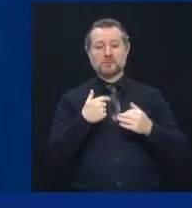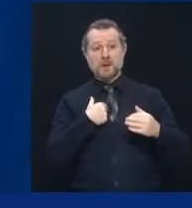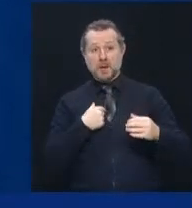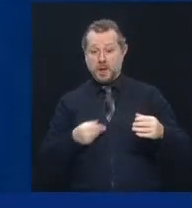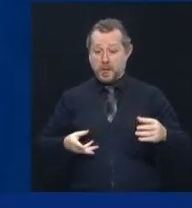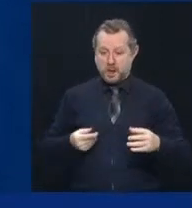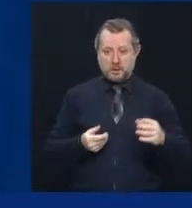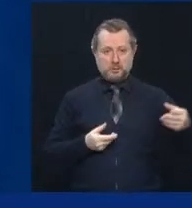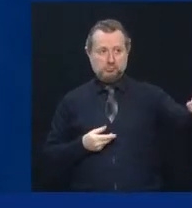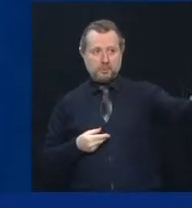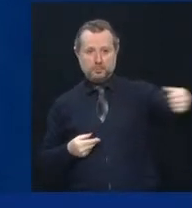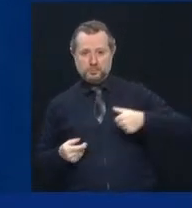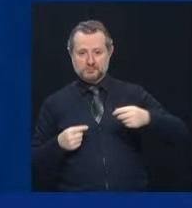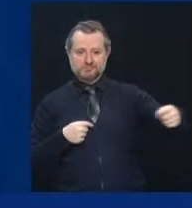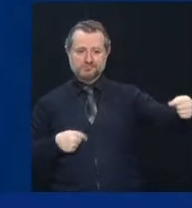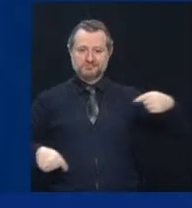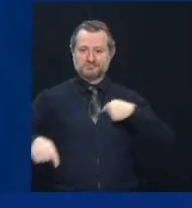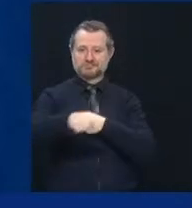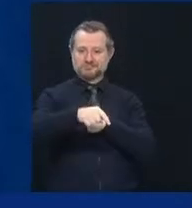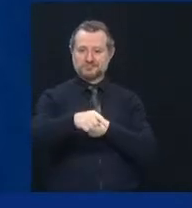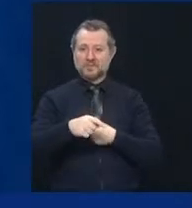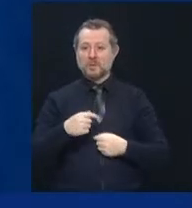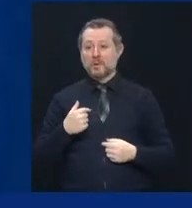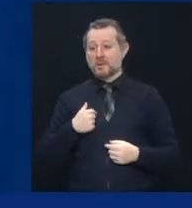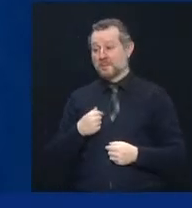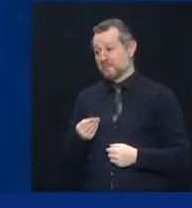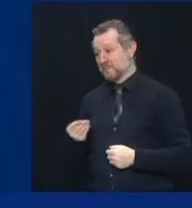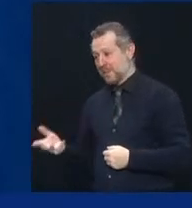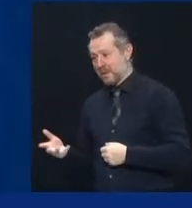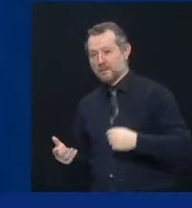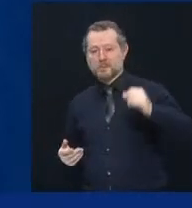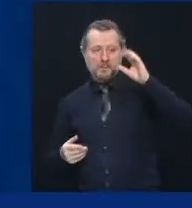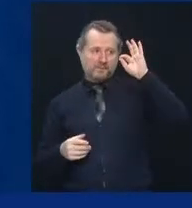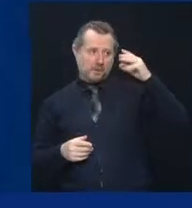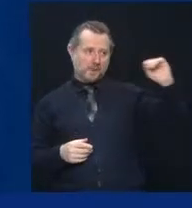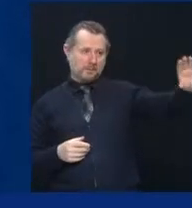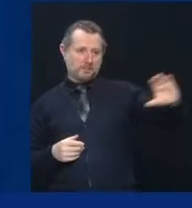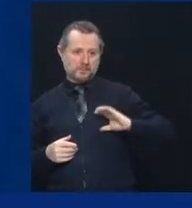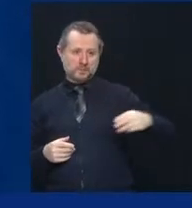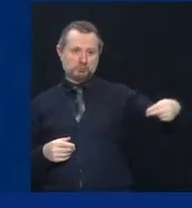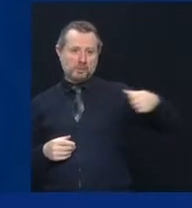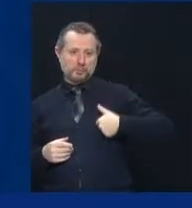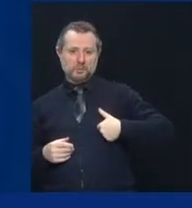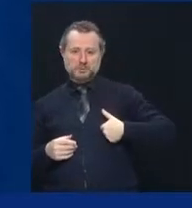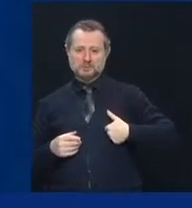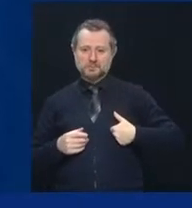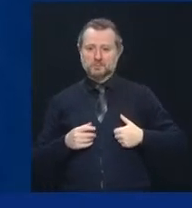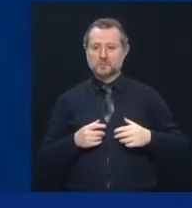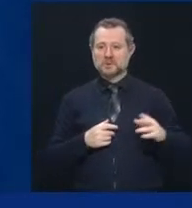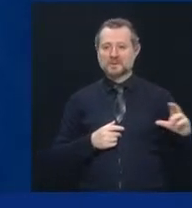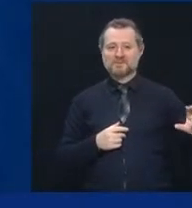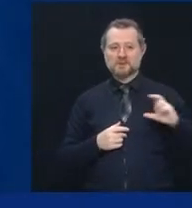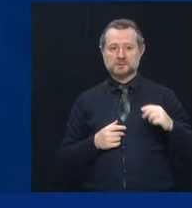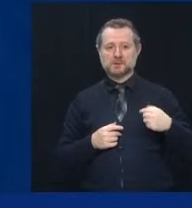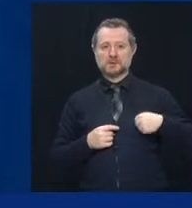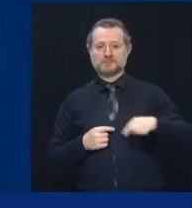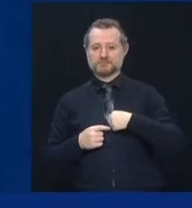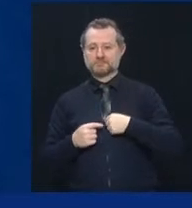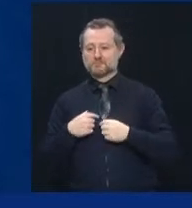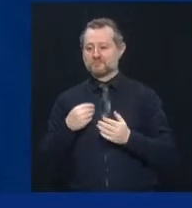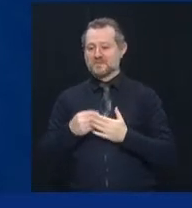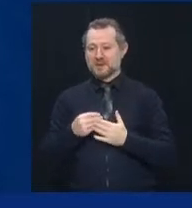vaccine. Federal government would then reimburse. They're going to advance us the money rather than reimburse, which is